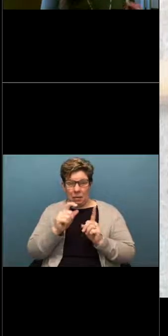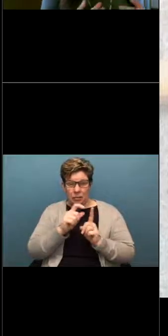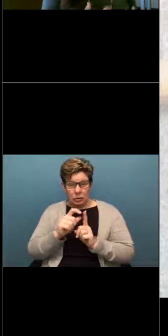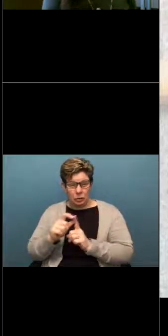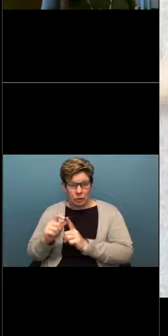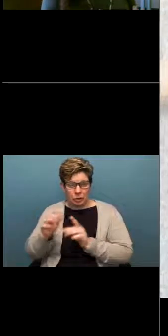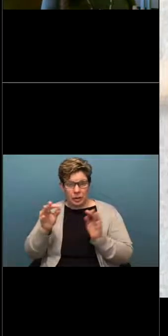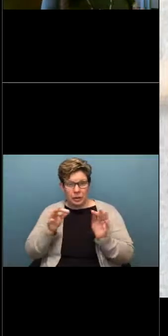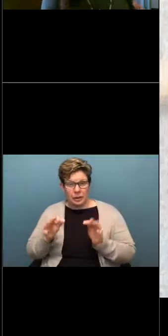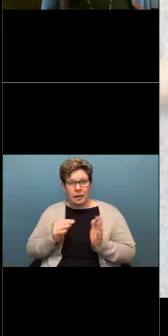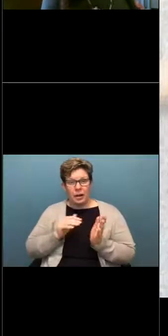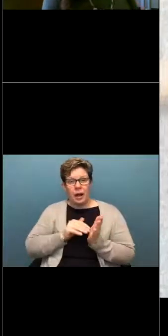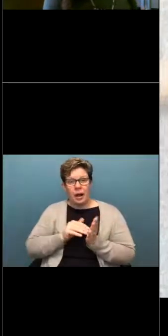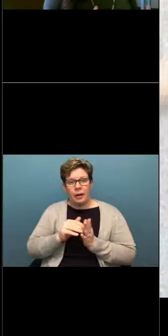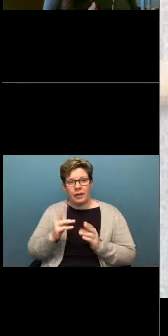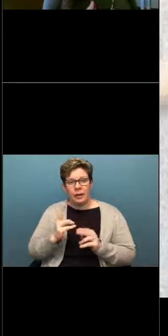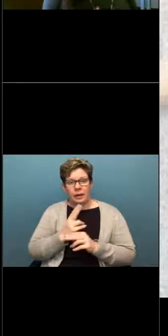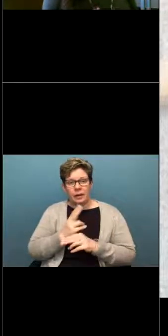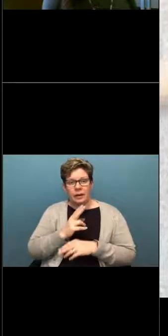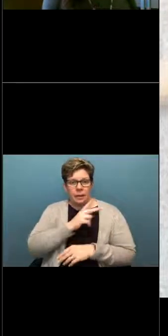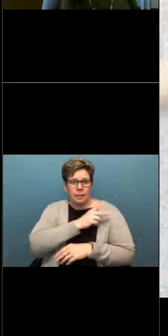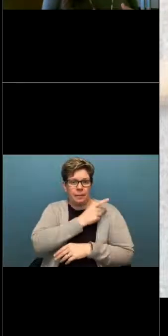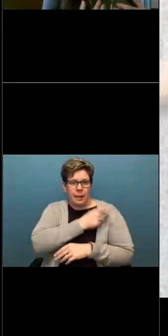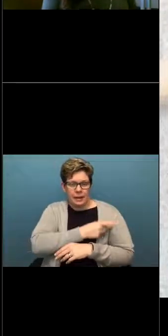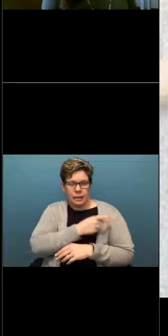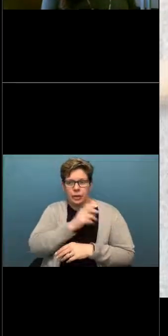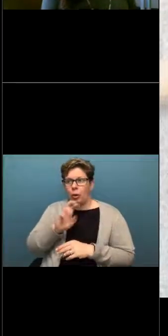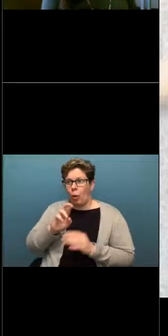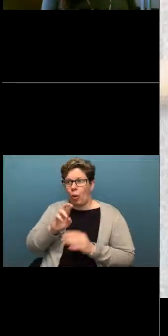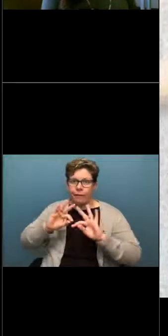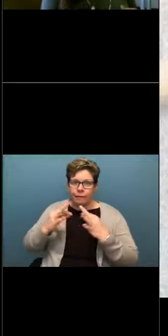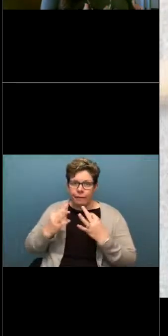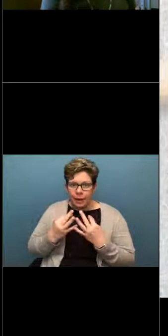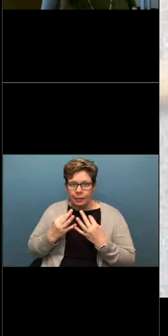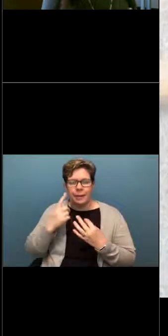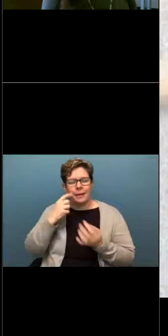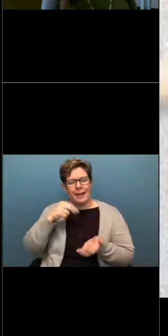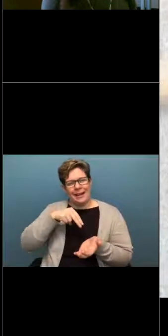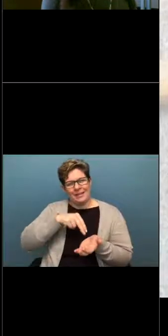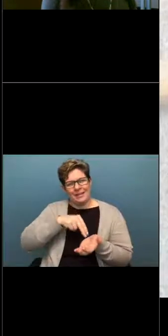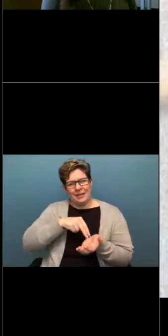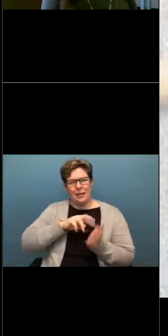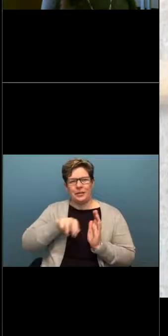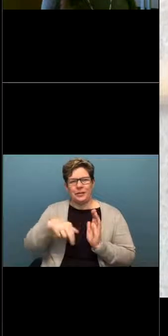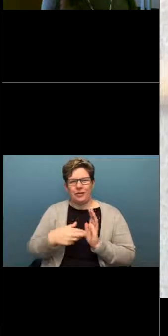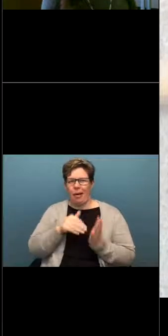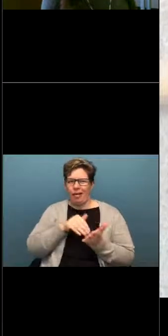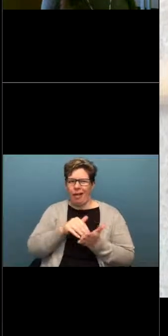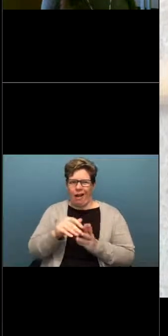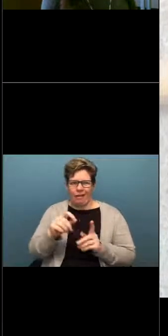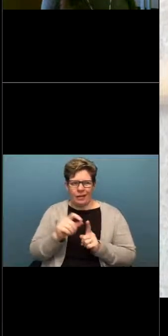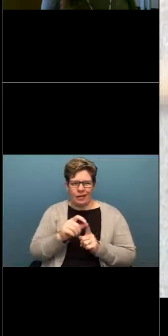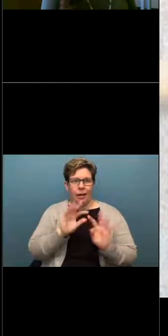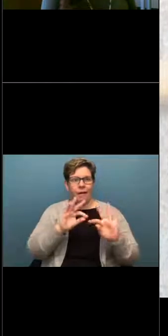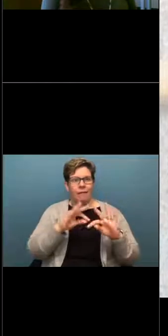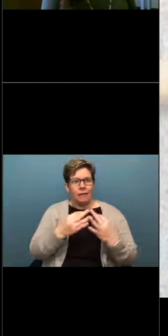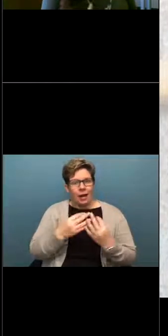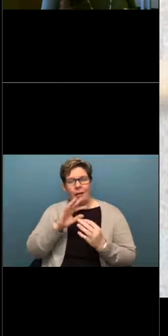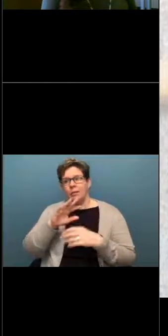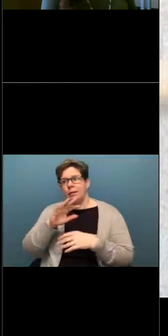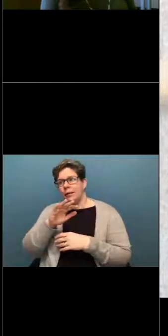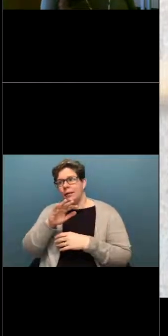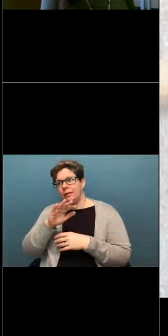use. I frequently use the term patient and family because I'm a nurse, and because some of the things that I've researched and